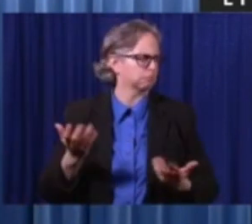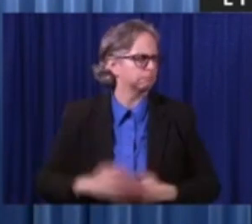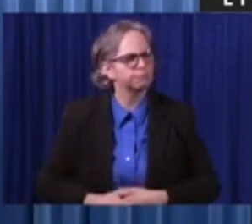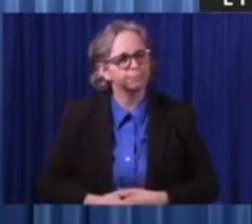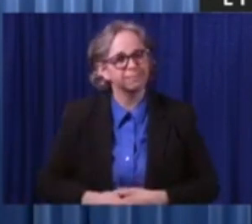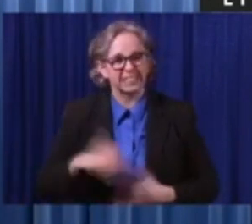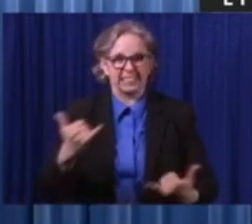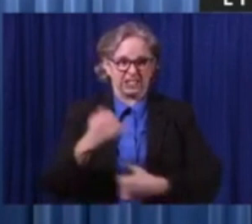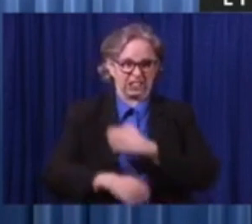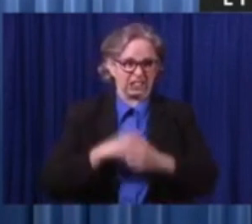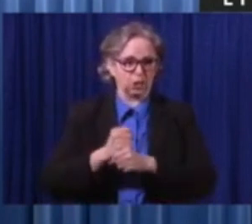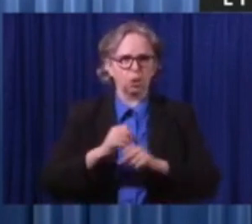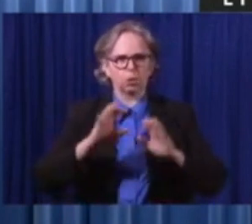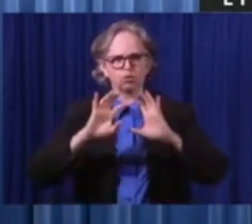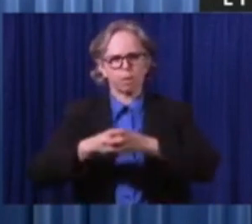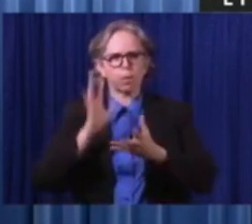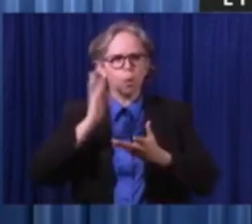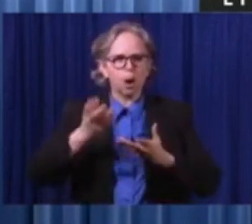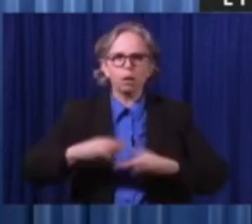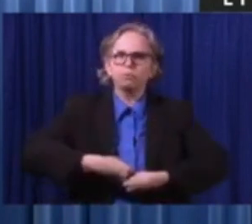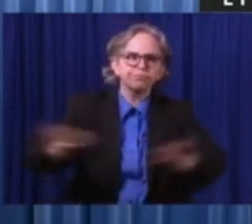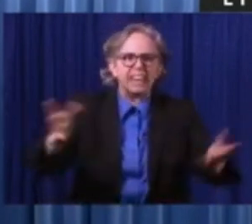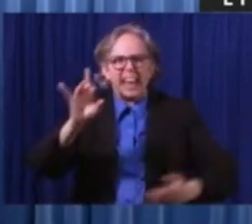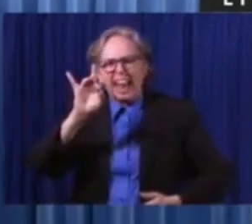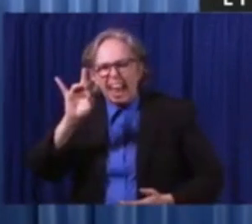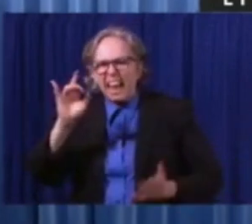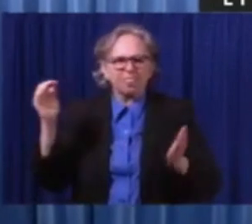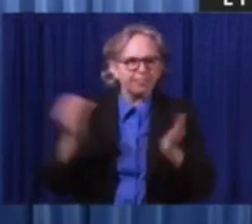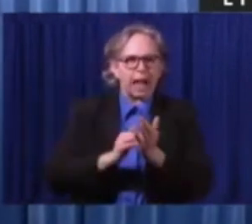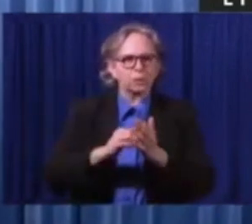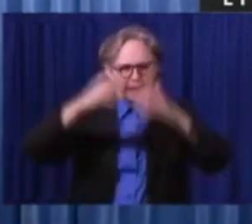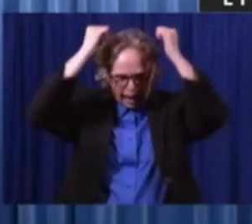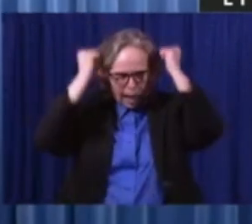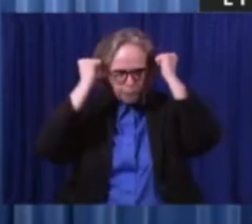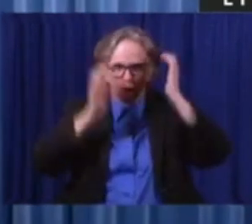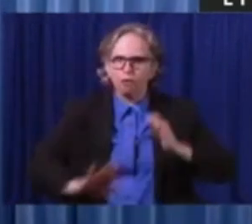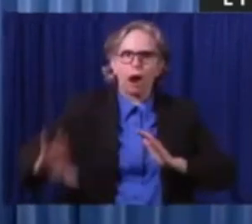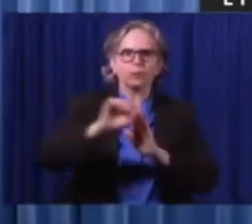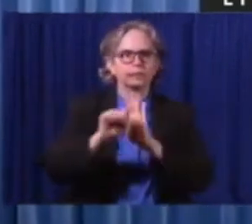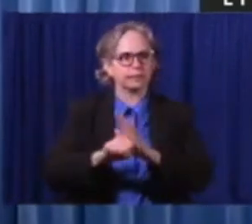8,000 bike helmets around the state to promote safety. So we thank them for that good work.